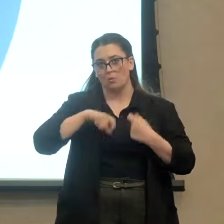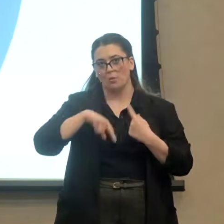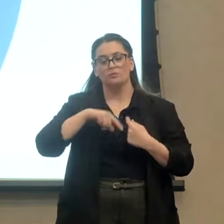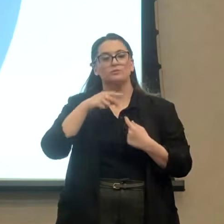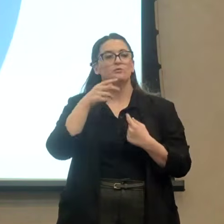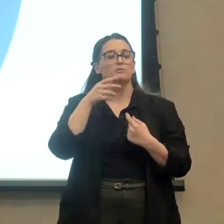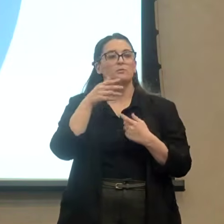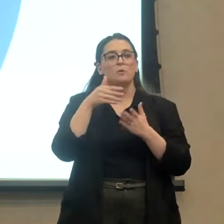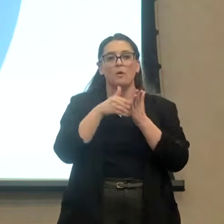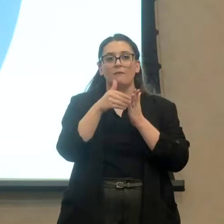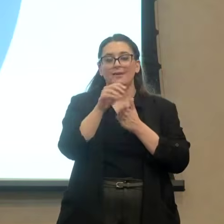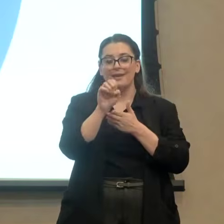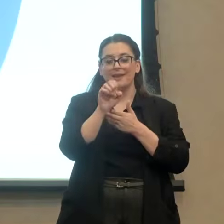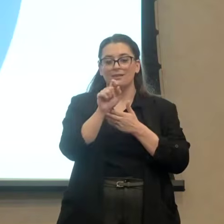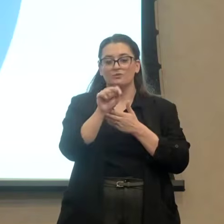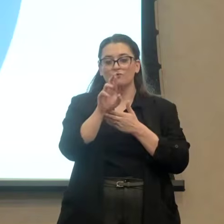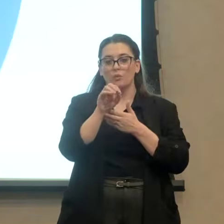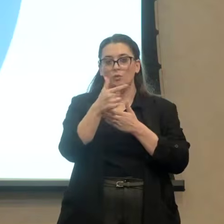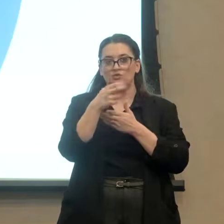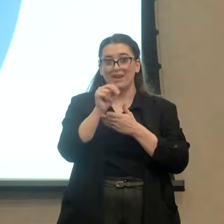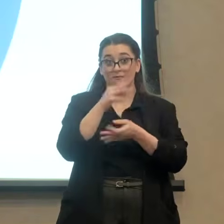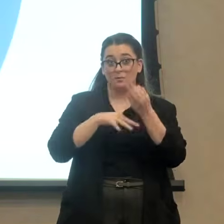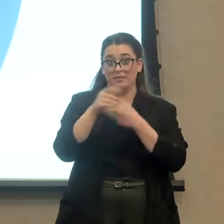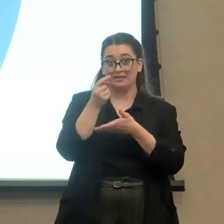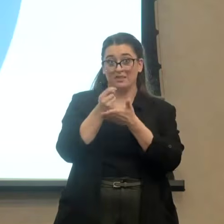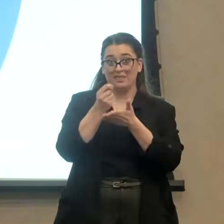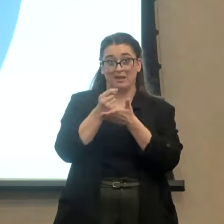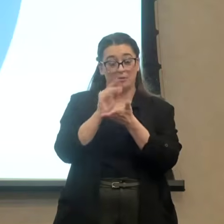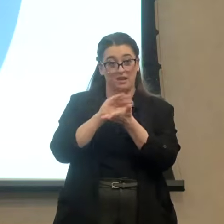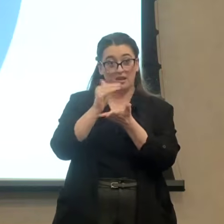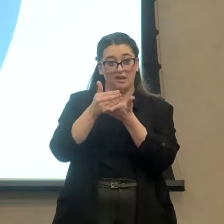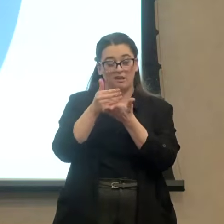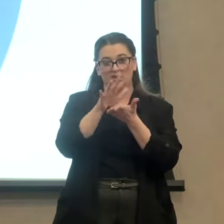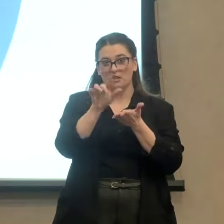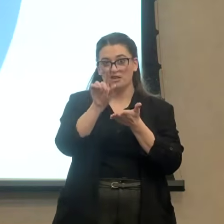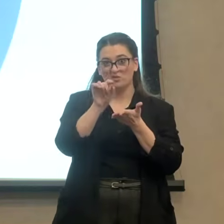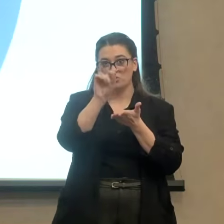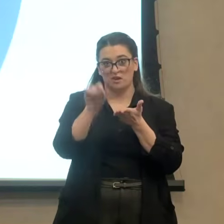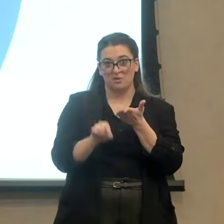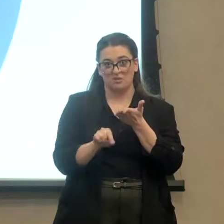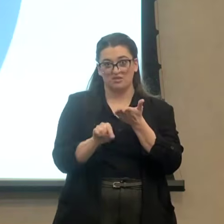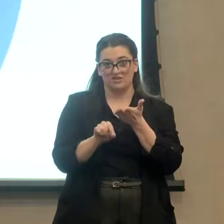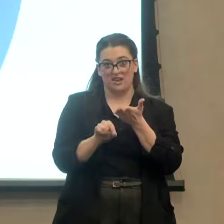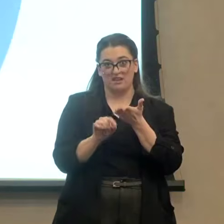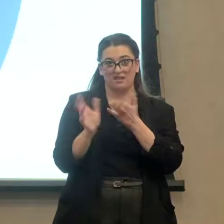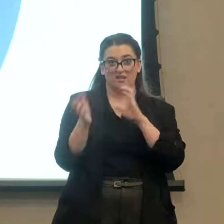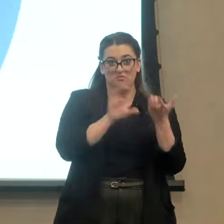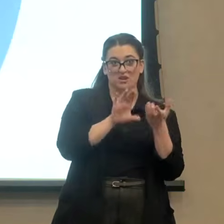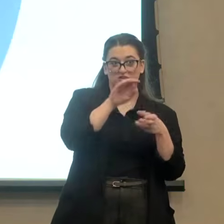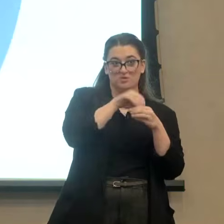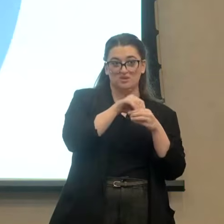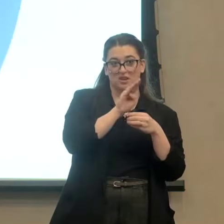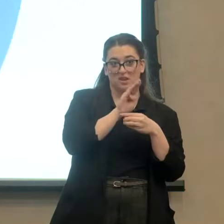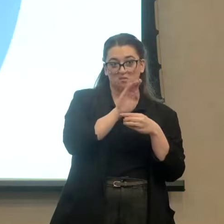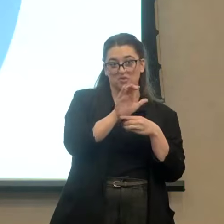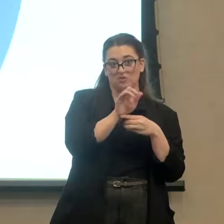estrogen in a estrogen replacement therapy is only 20% of what's in a birth control pill.